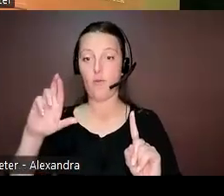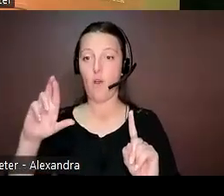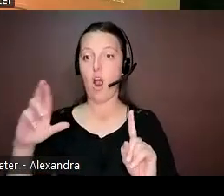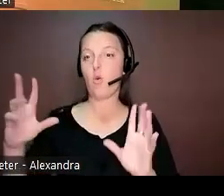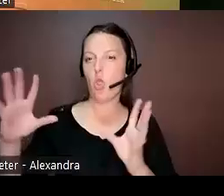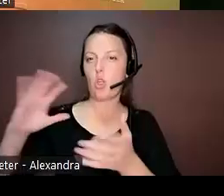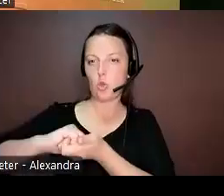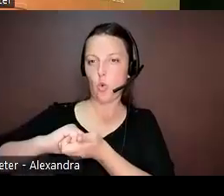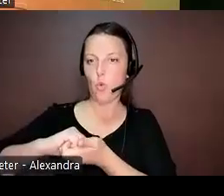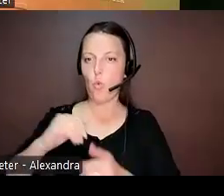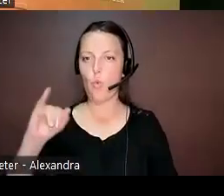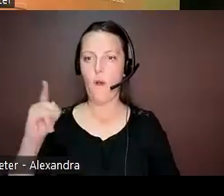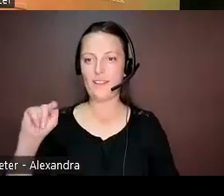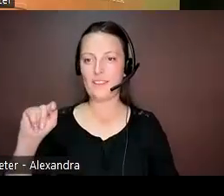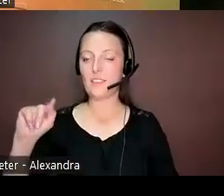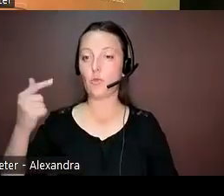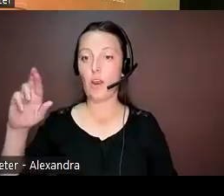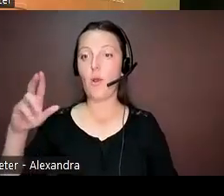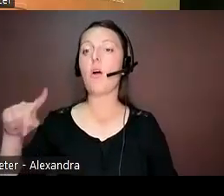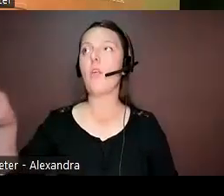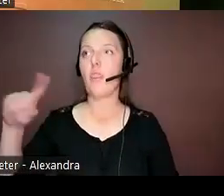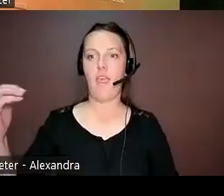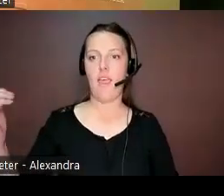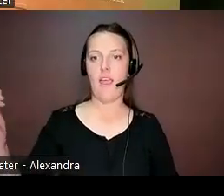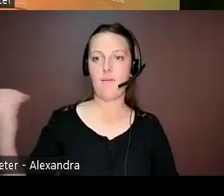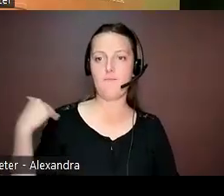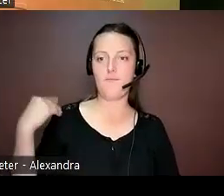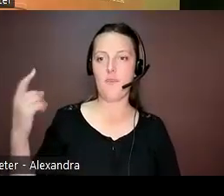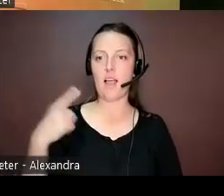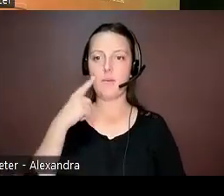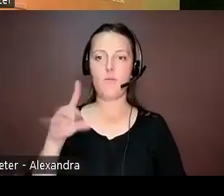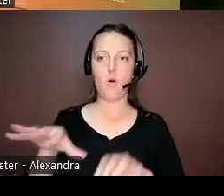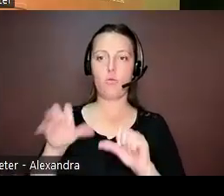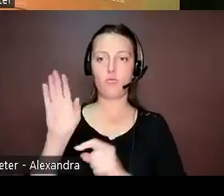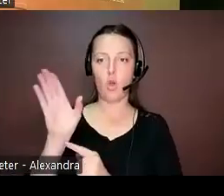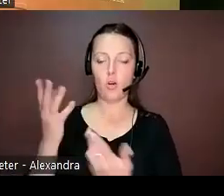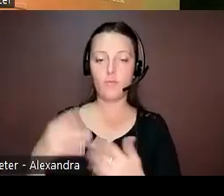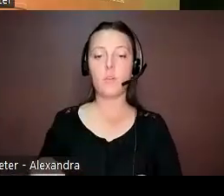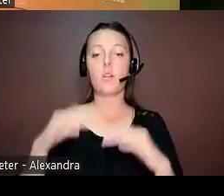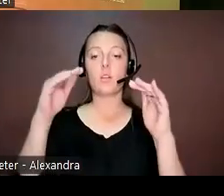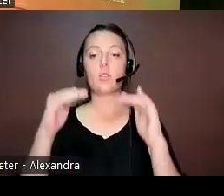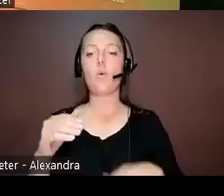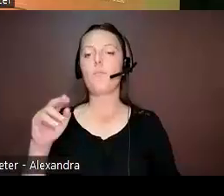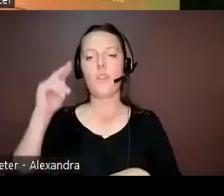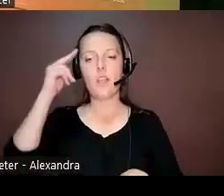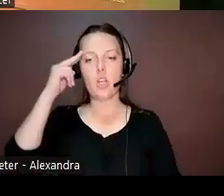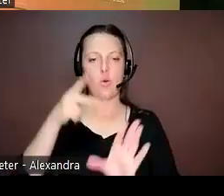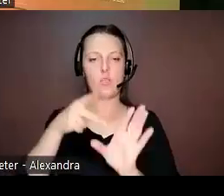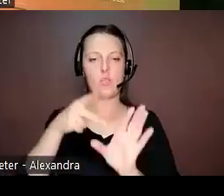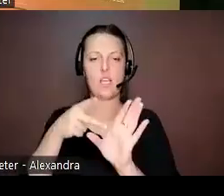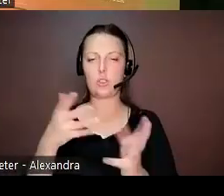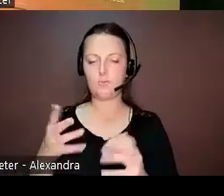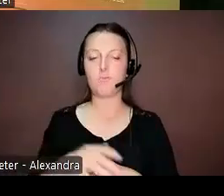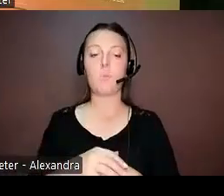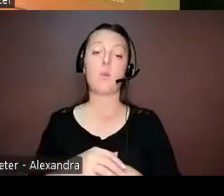So what is neuropsychiatry? Well, it's a specialty medicine that essentially what it does is it